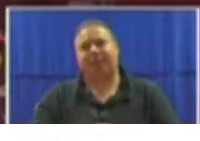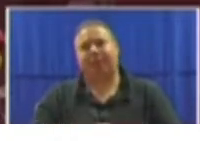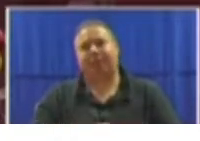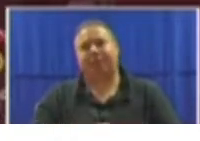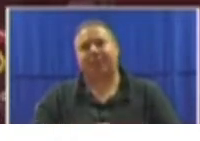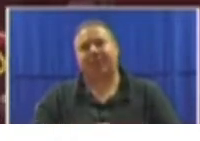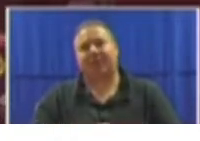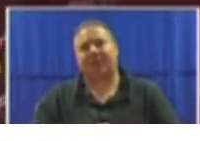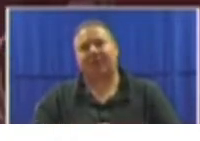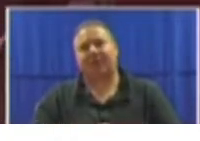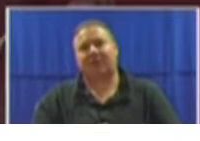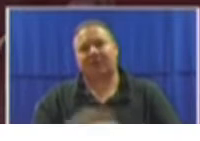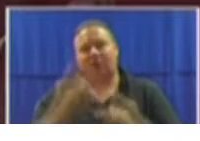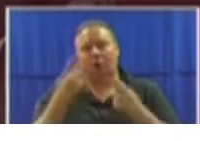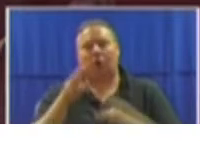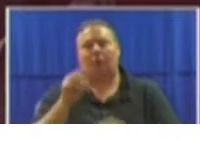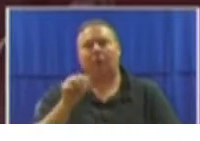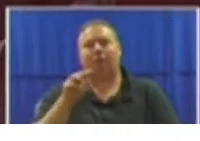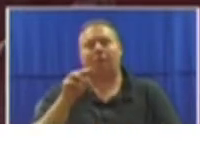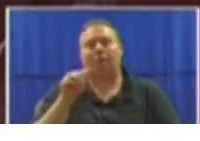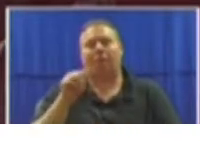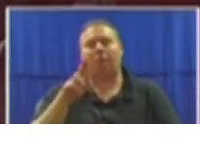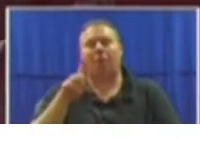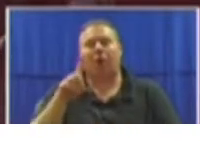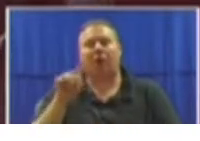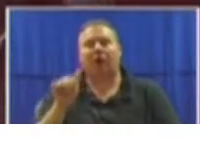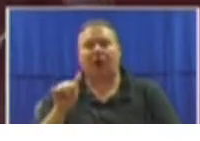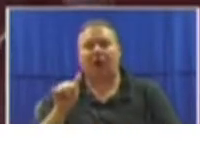Honorable Mulder comes here,